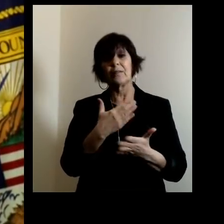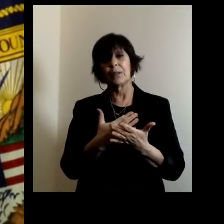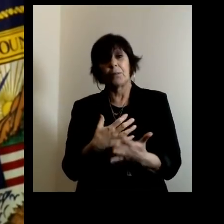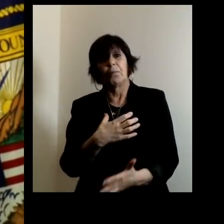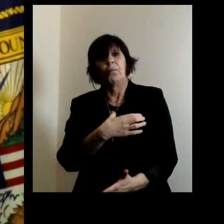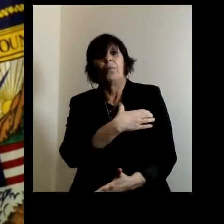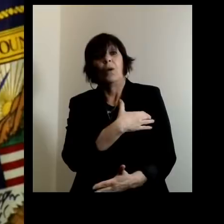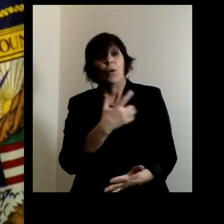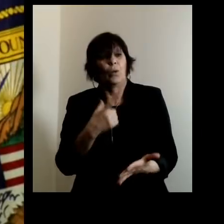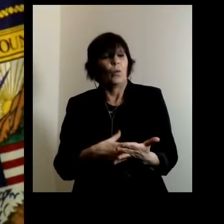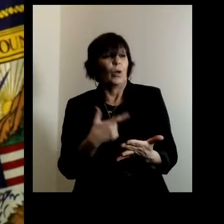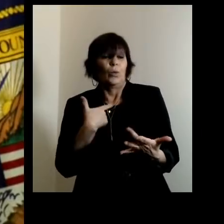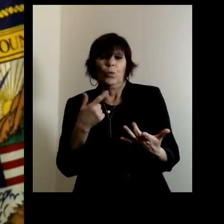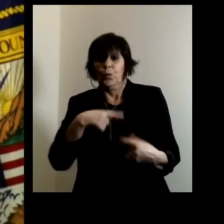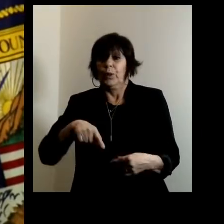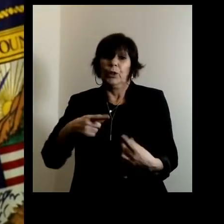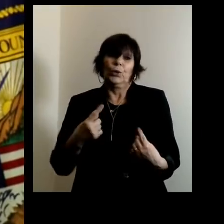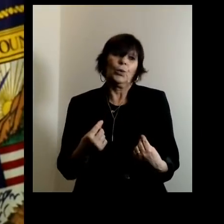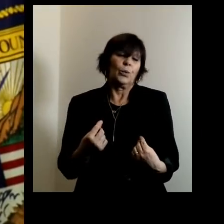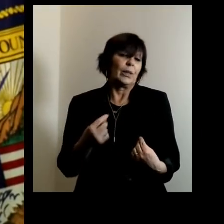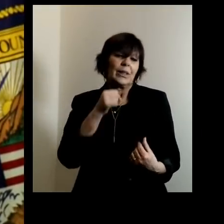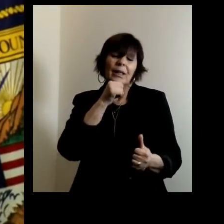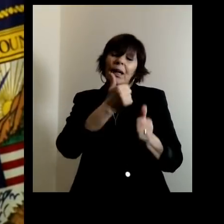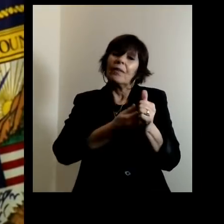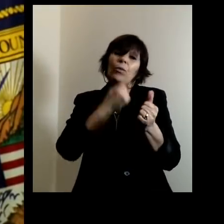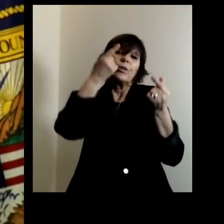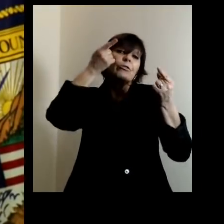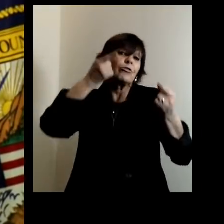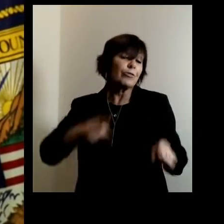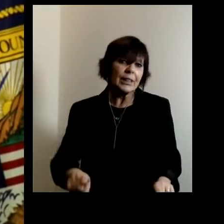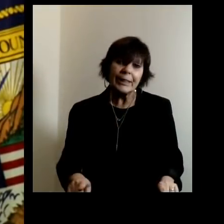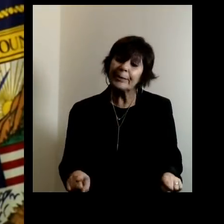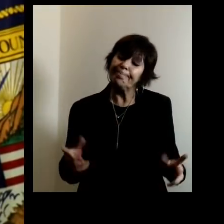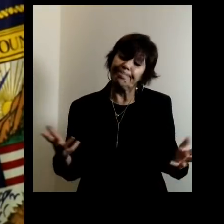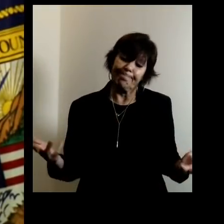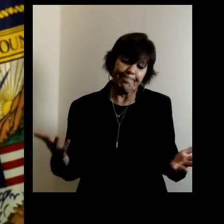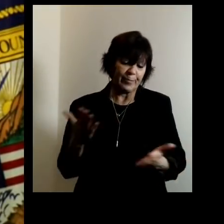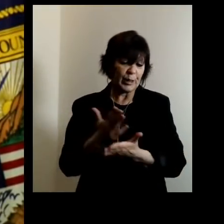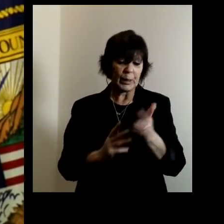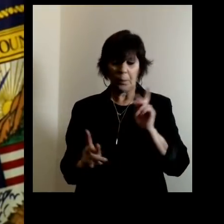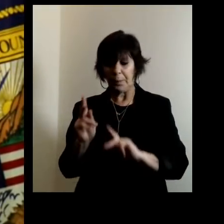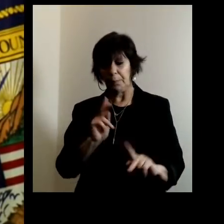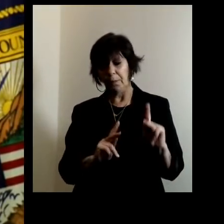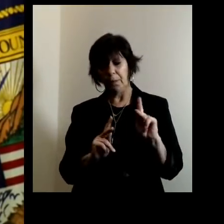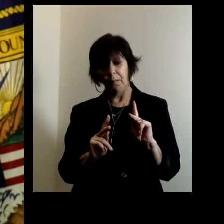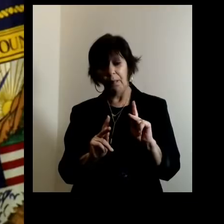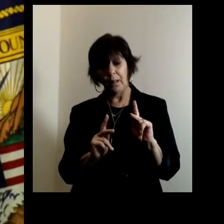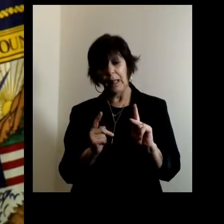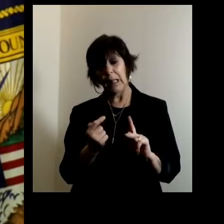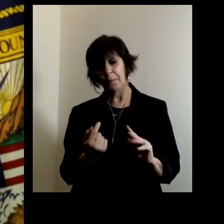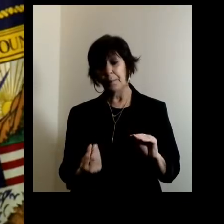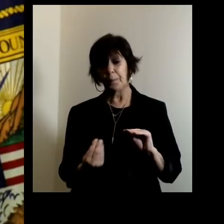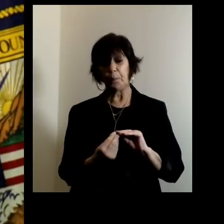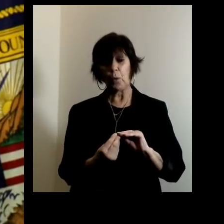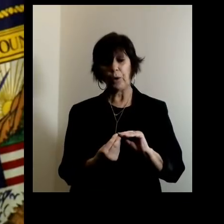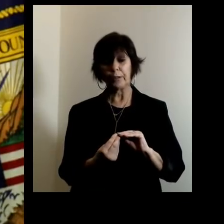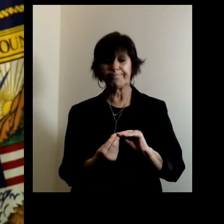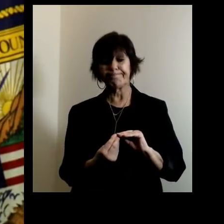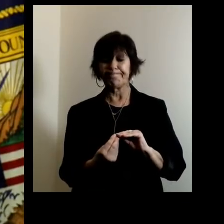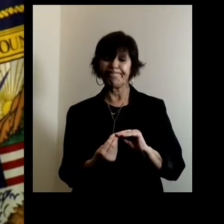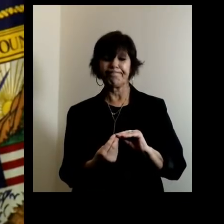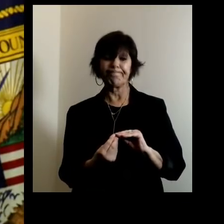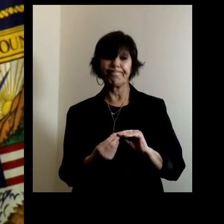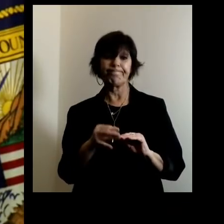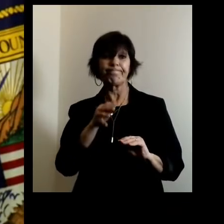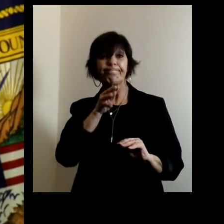as county officials, and not everybody agrees with what we do, so some people are a little bit more active